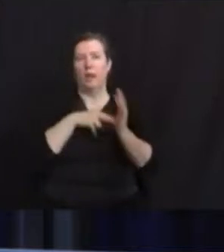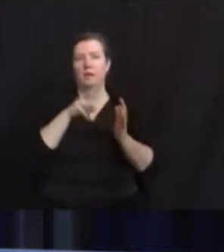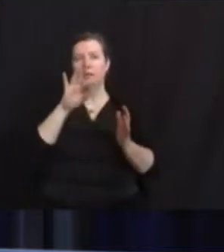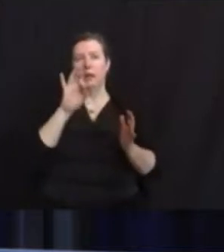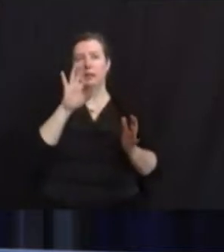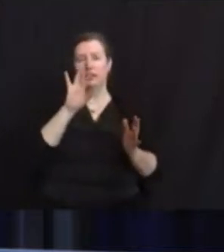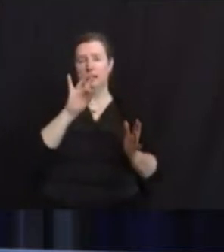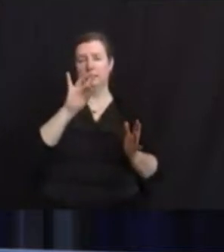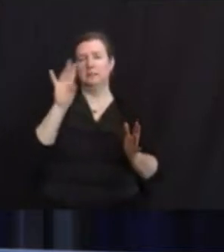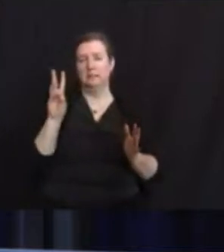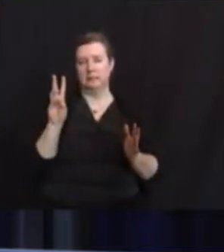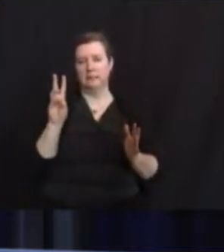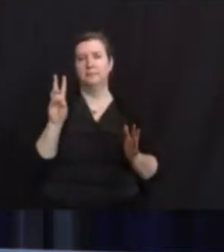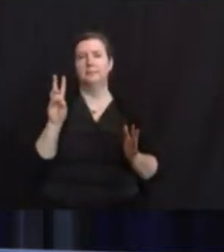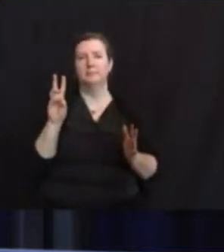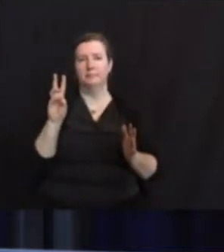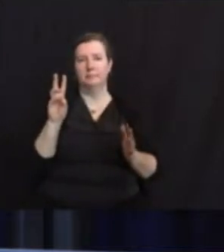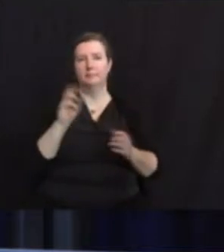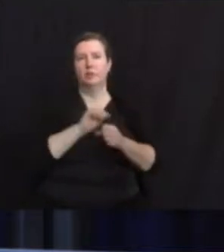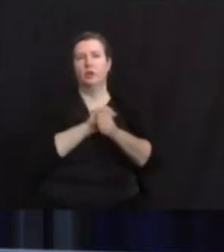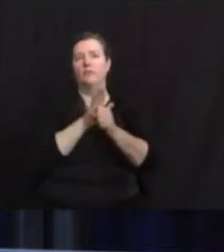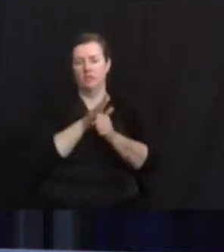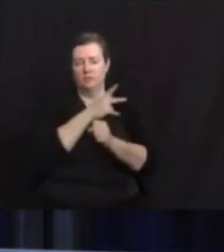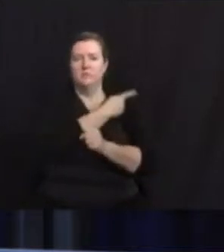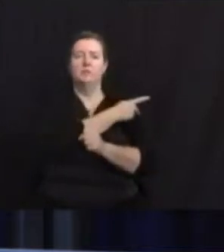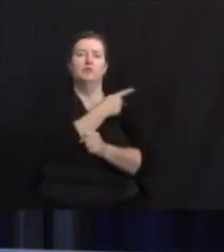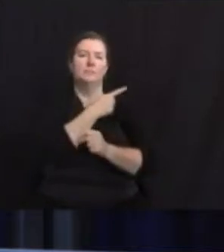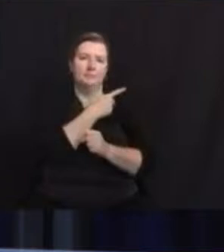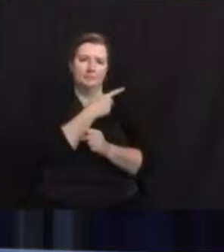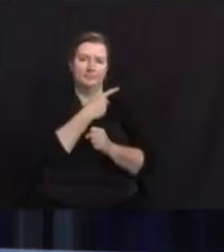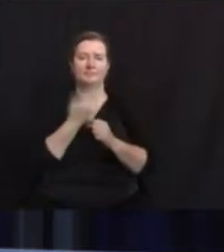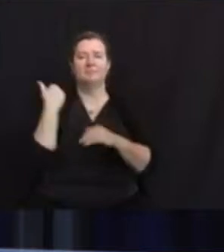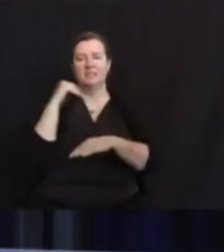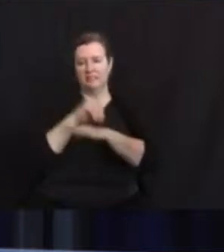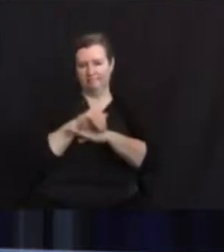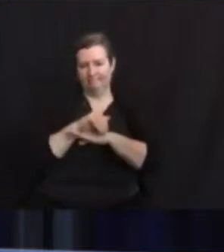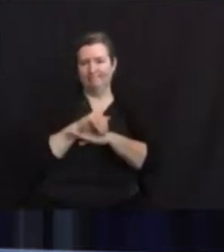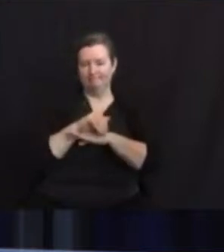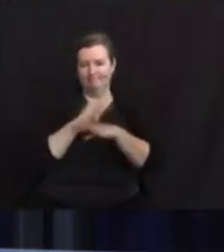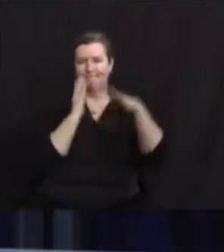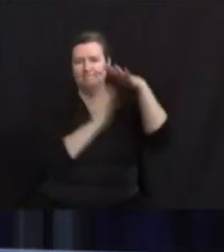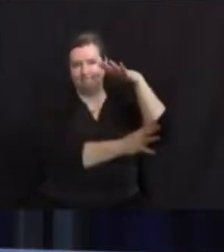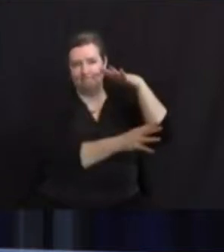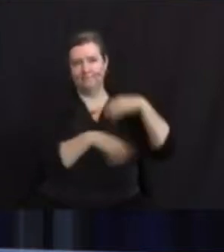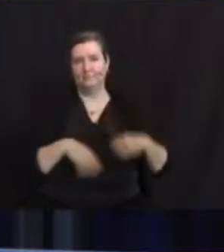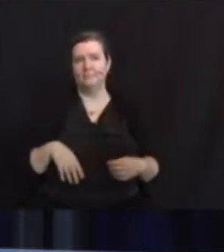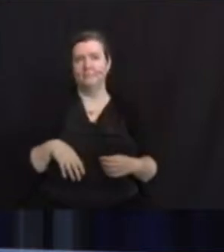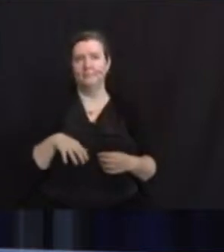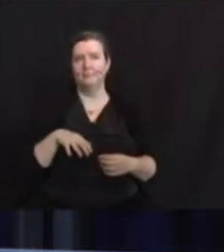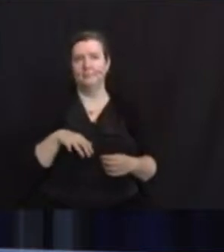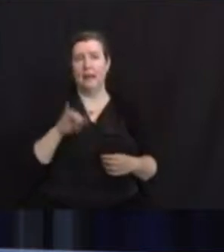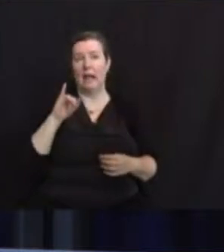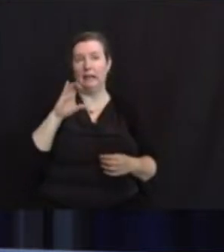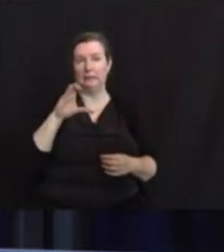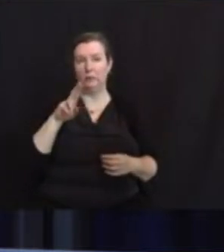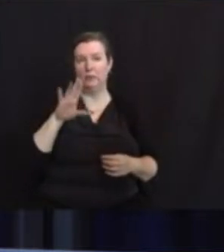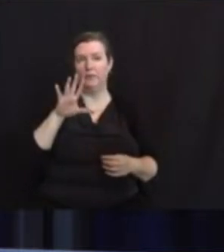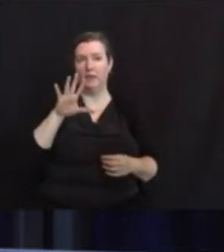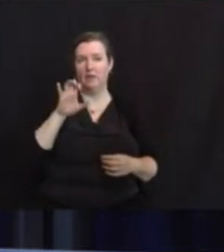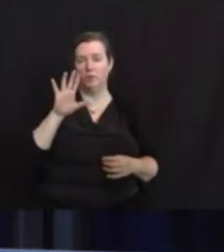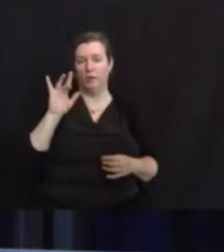COVID-19 positive patients or persons under investigation last evening. There are 525 individuals in critical